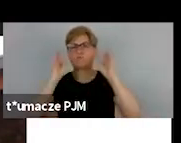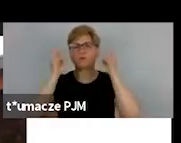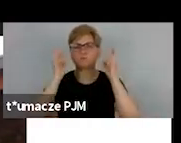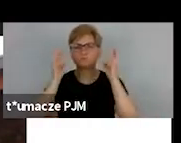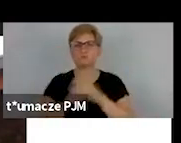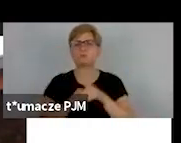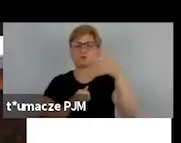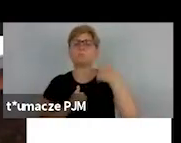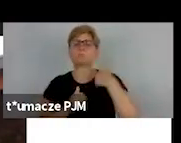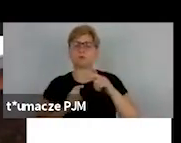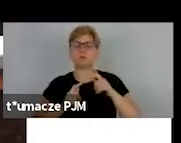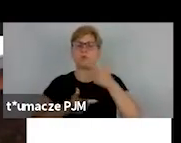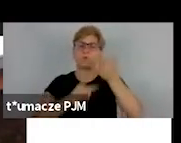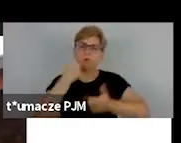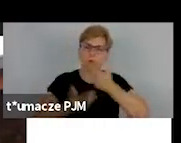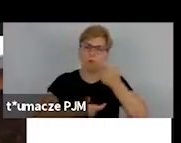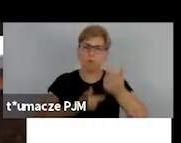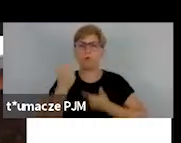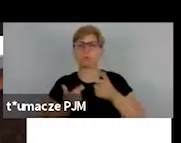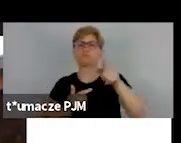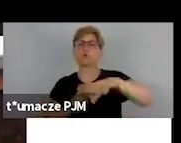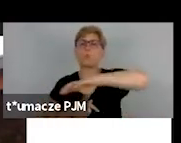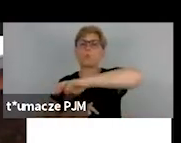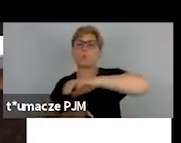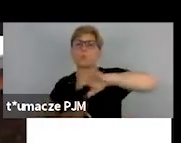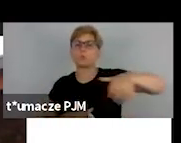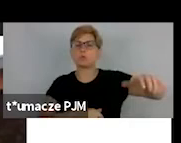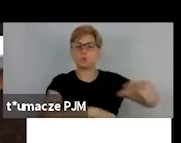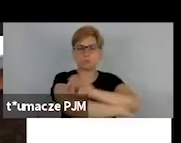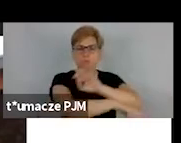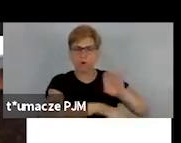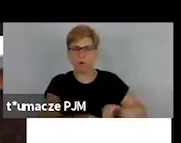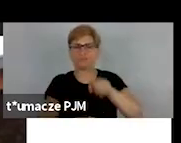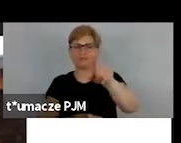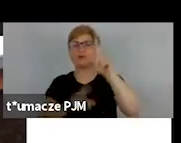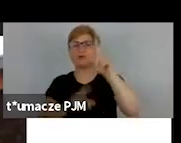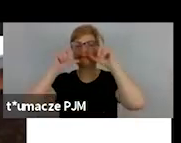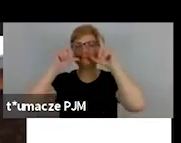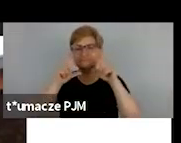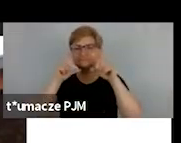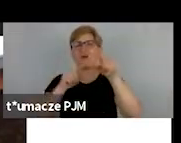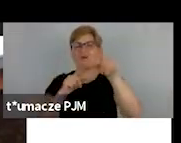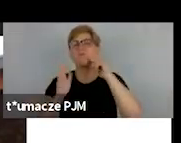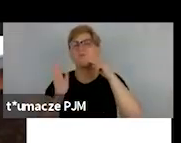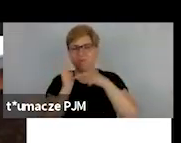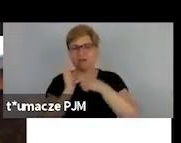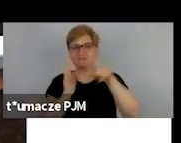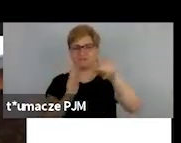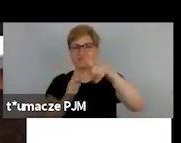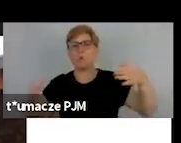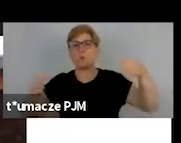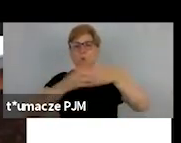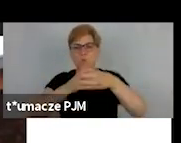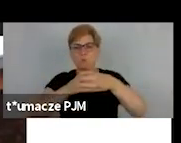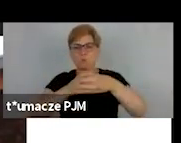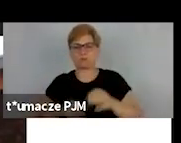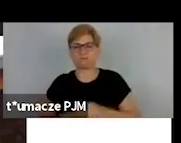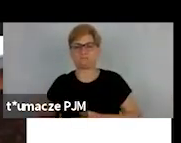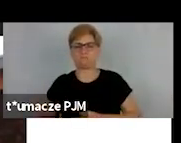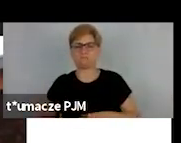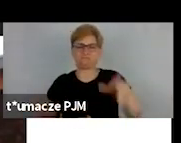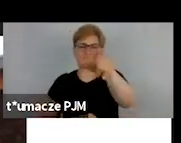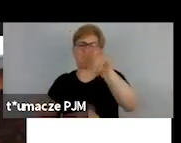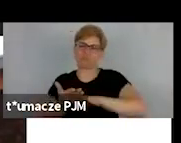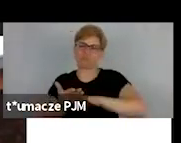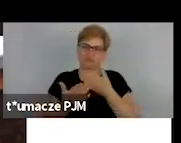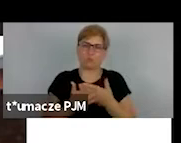his loudhailer, and they were participating in a demonstration. And at that